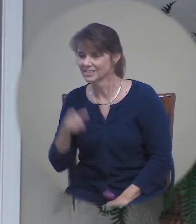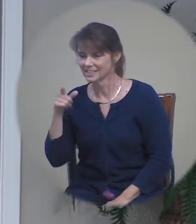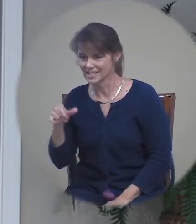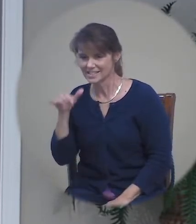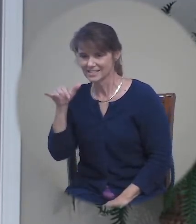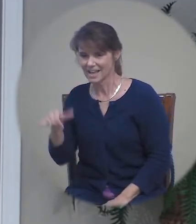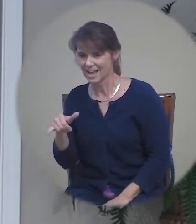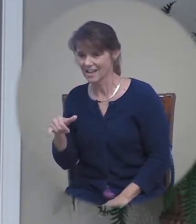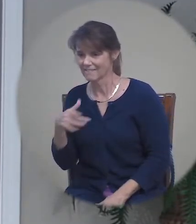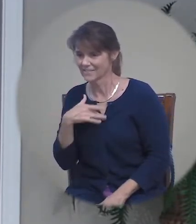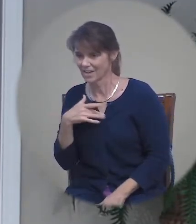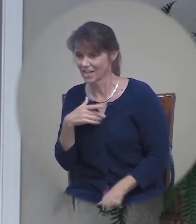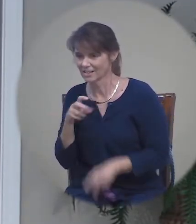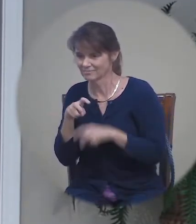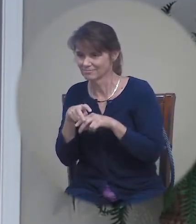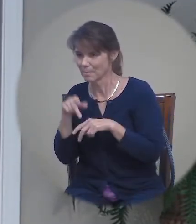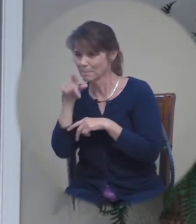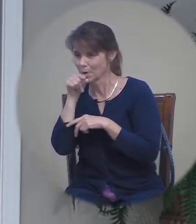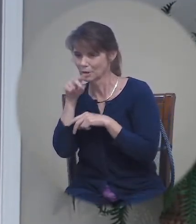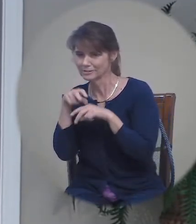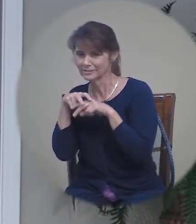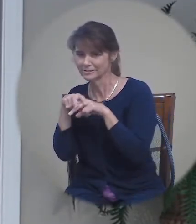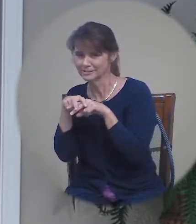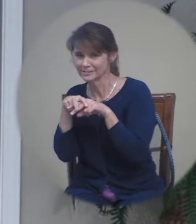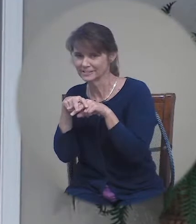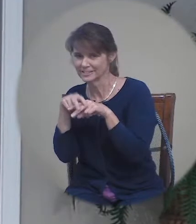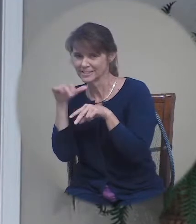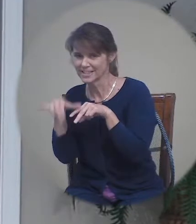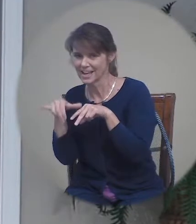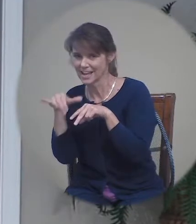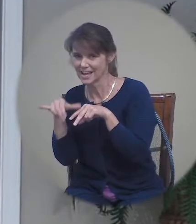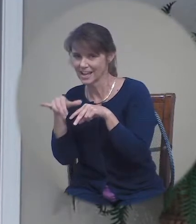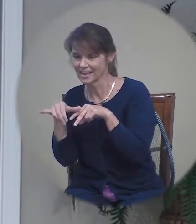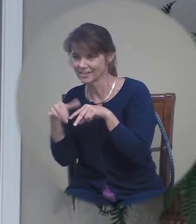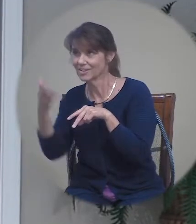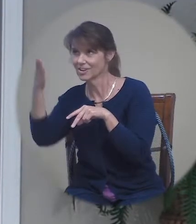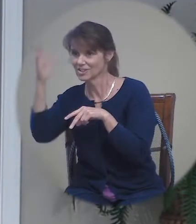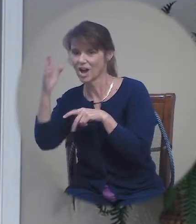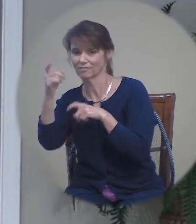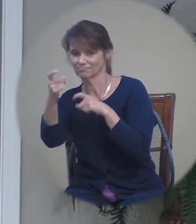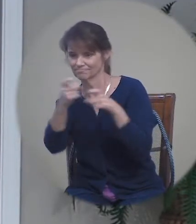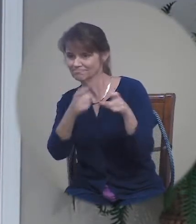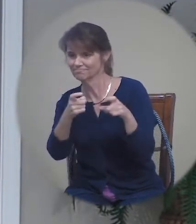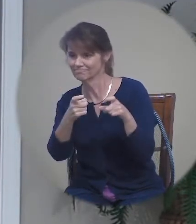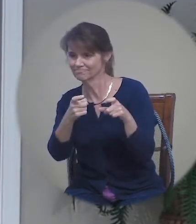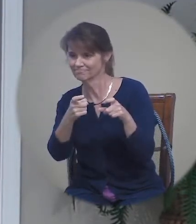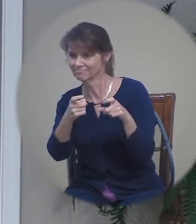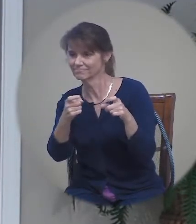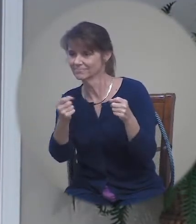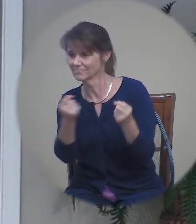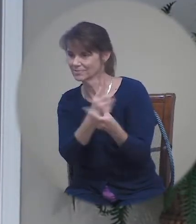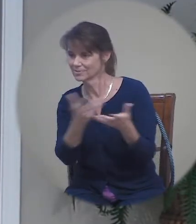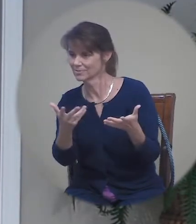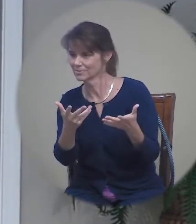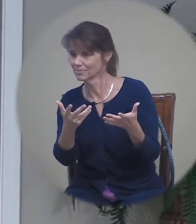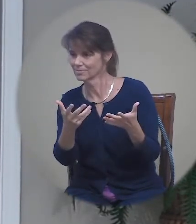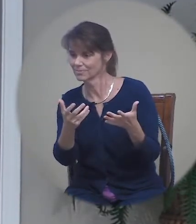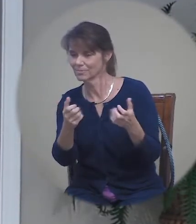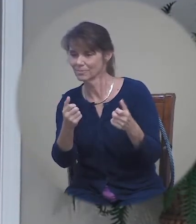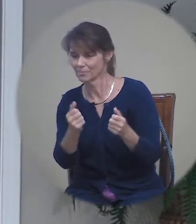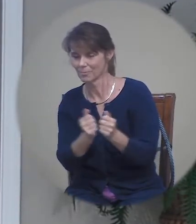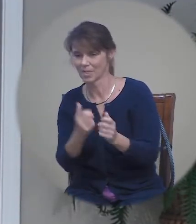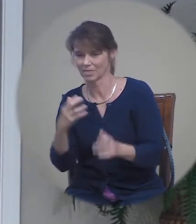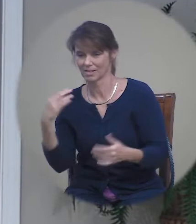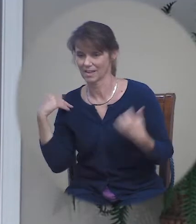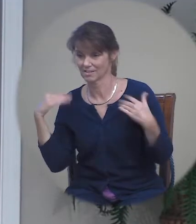Now, so God fulfilled his promise. First of all, Sennacherib didn't come up to Jerusalem.